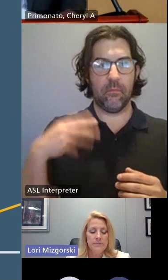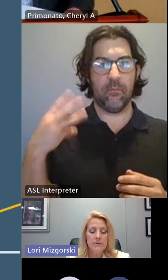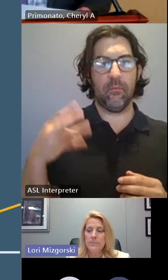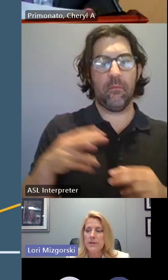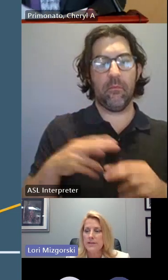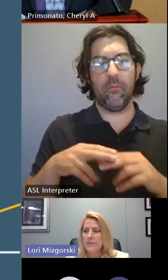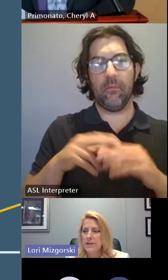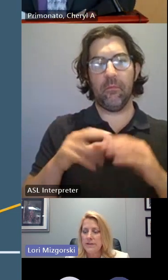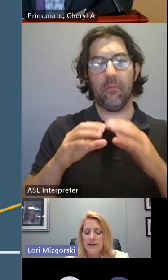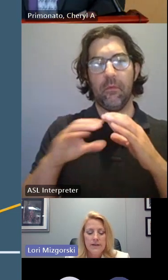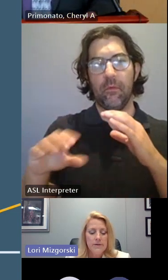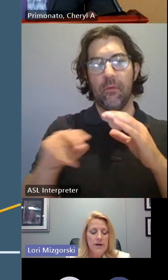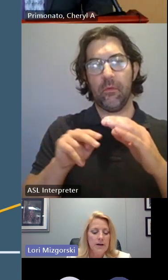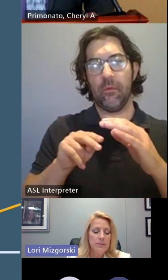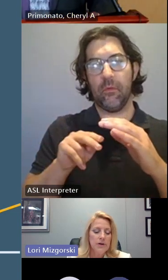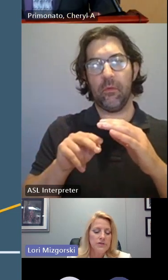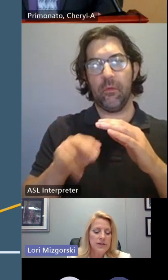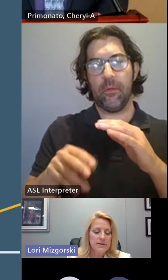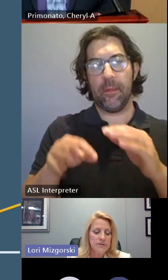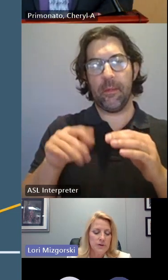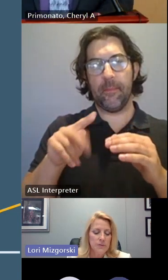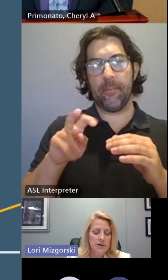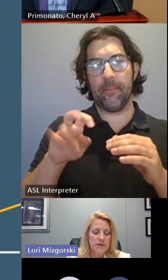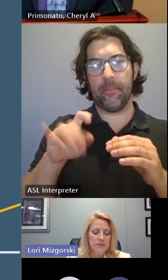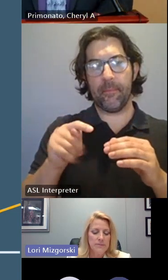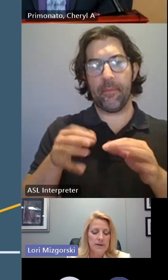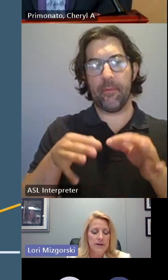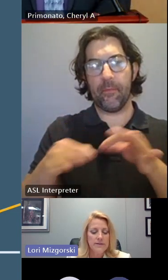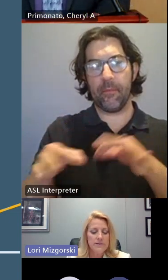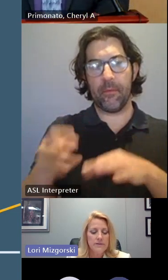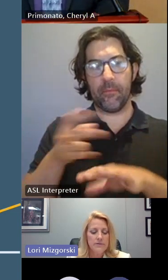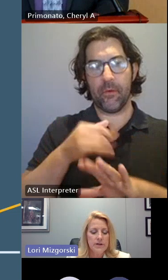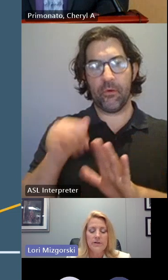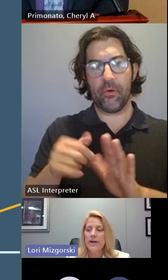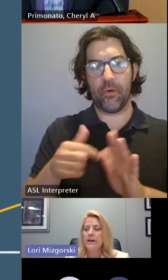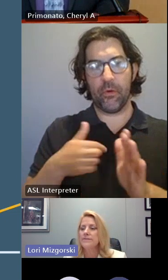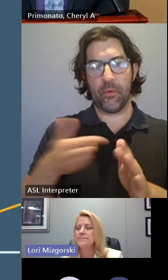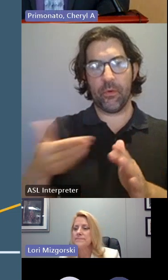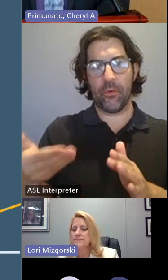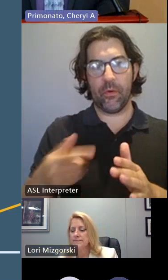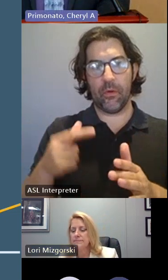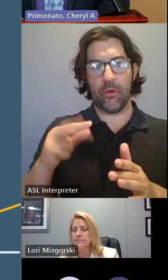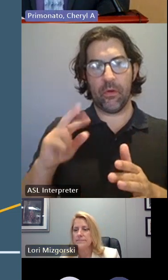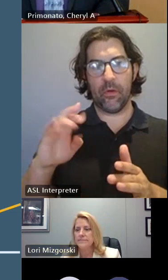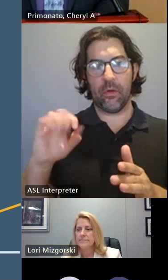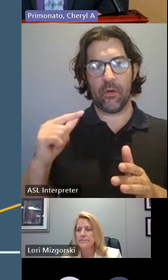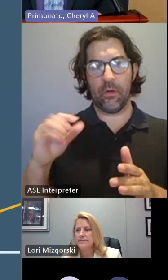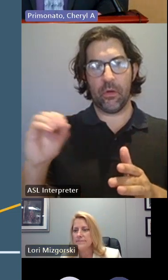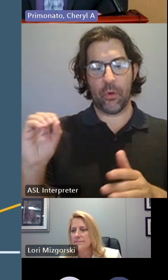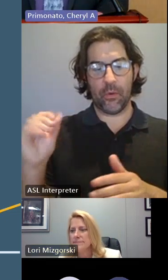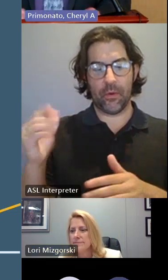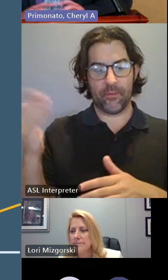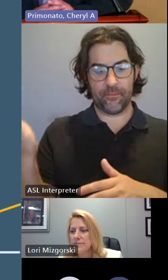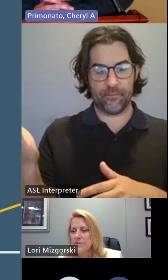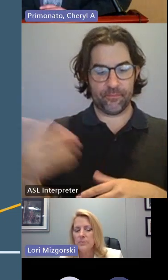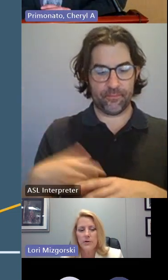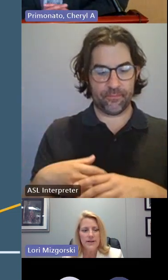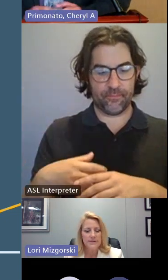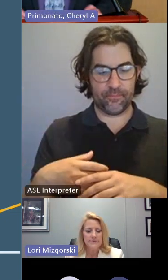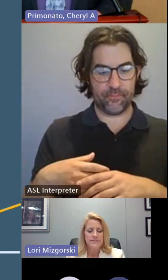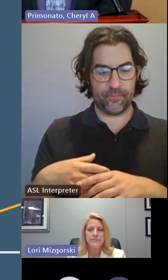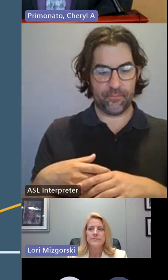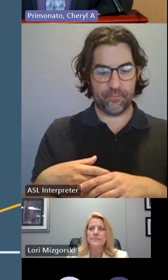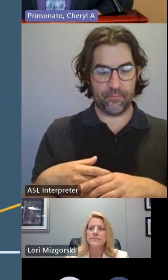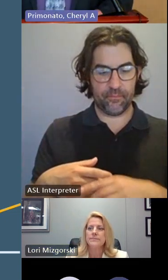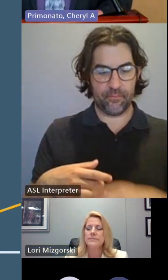and Pavement Replacement project, and we welcome Greg O'Hare. Good morning. Good So